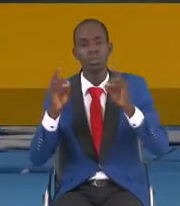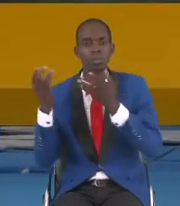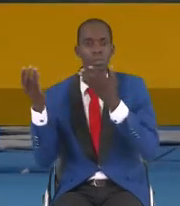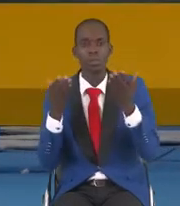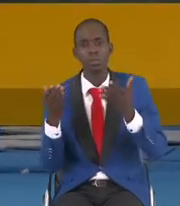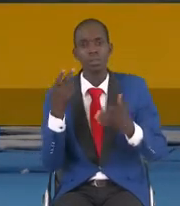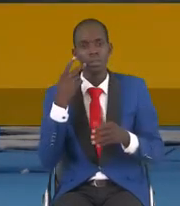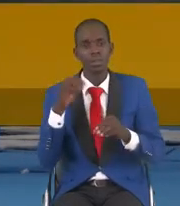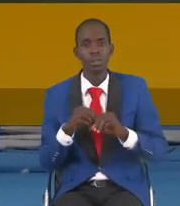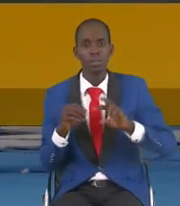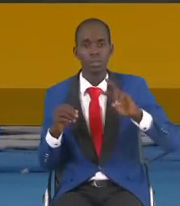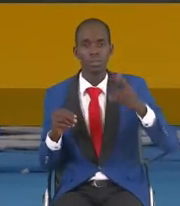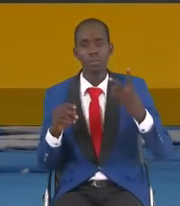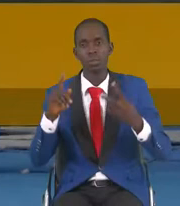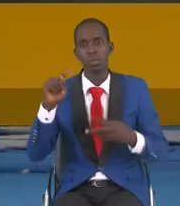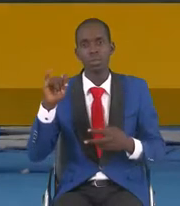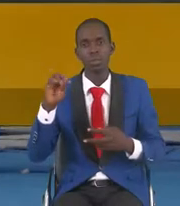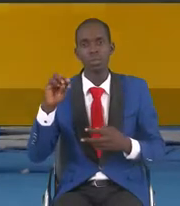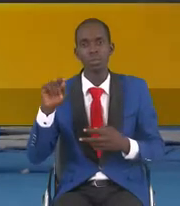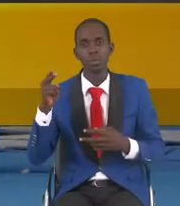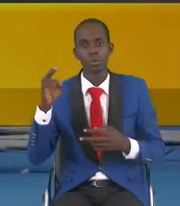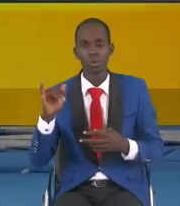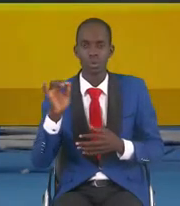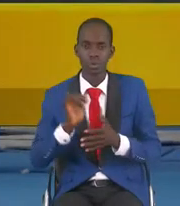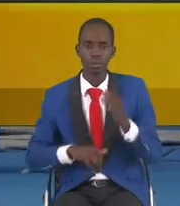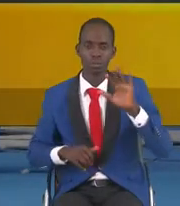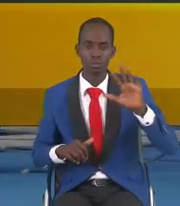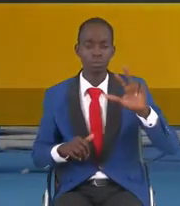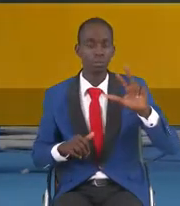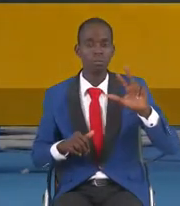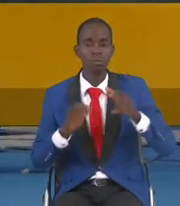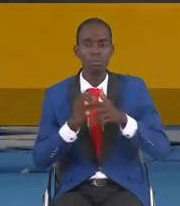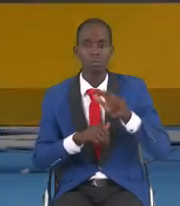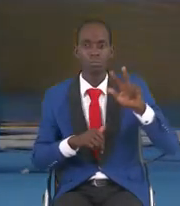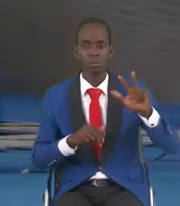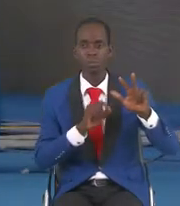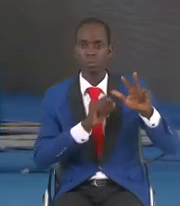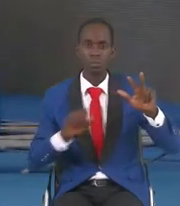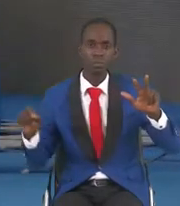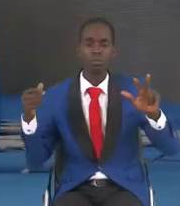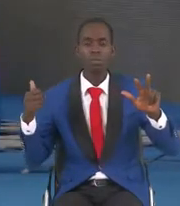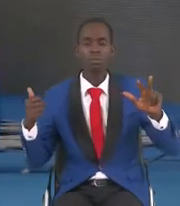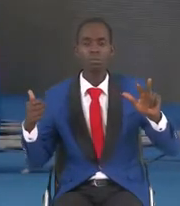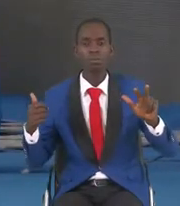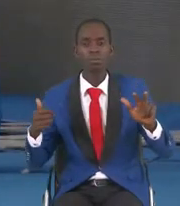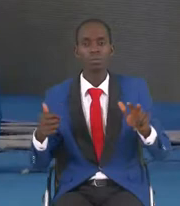reading from verse 10. 2 Timothy chapter 3, verse 10. But that was fully